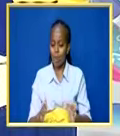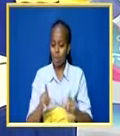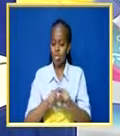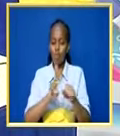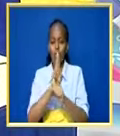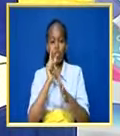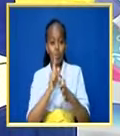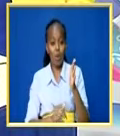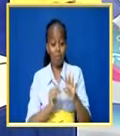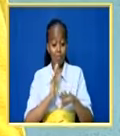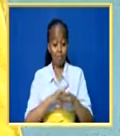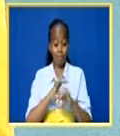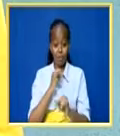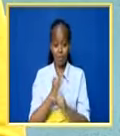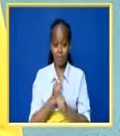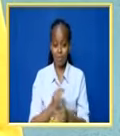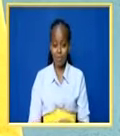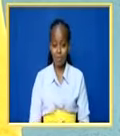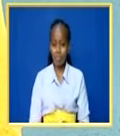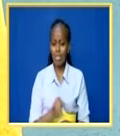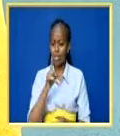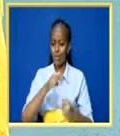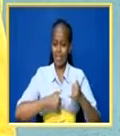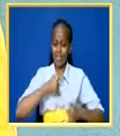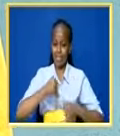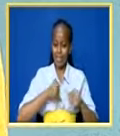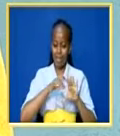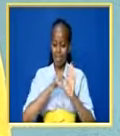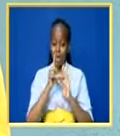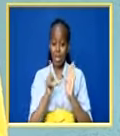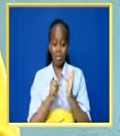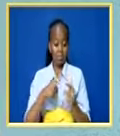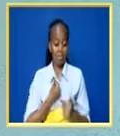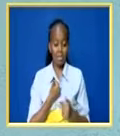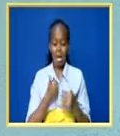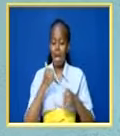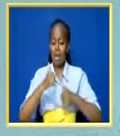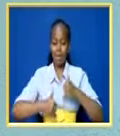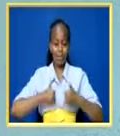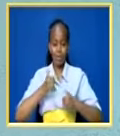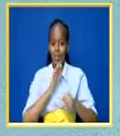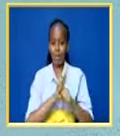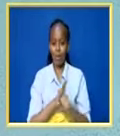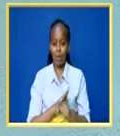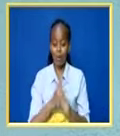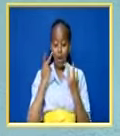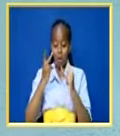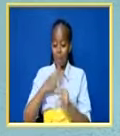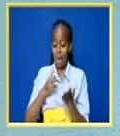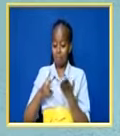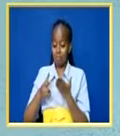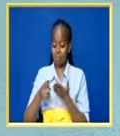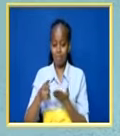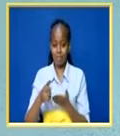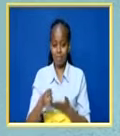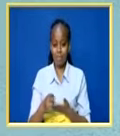Mm. Great. Look at that. Did you have fun on this lesson? I actually had a very good time. Look at my cutout. I'm still going